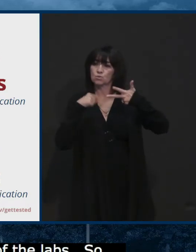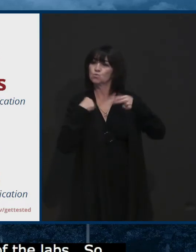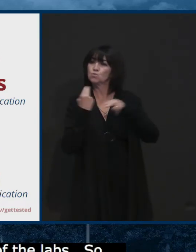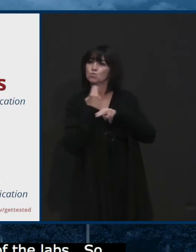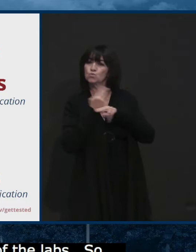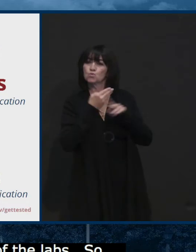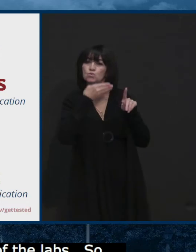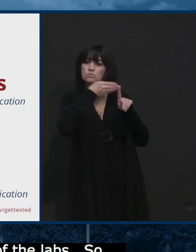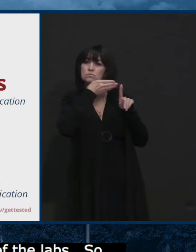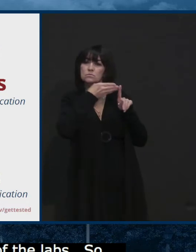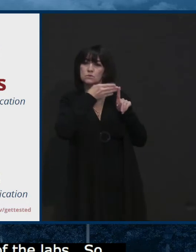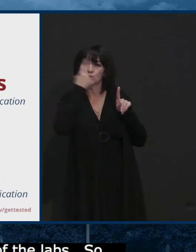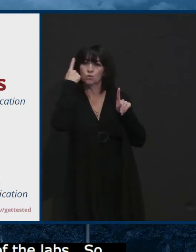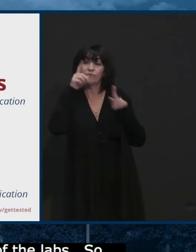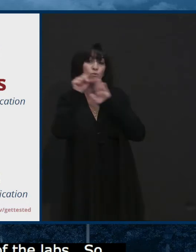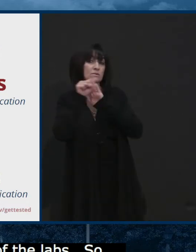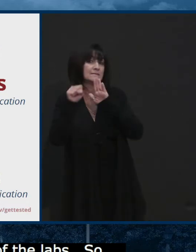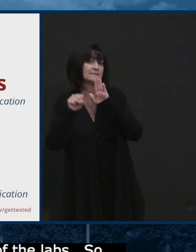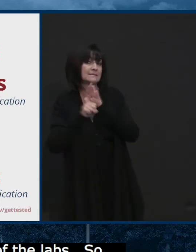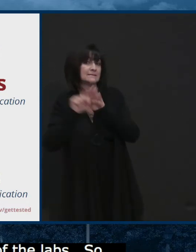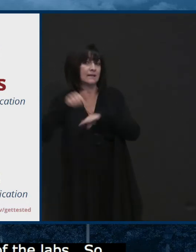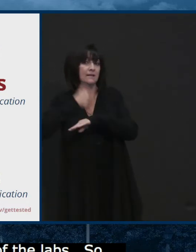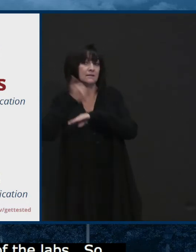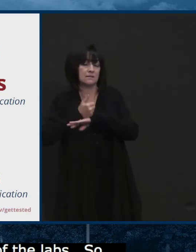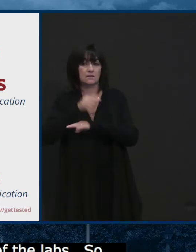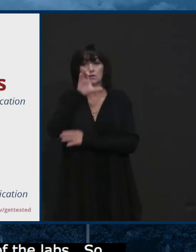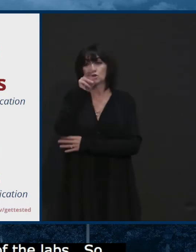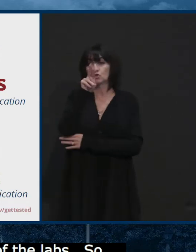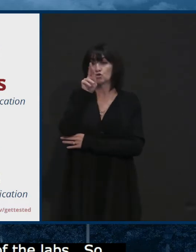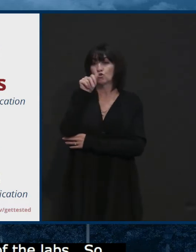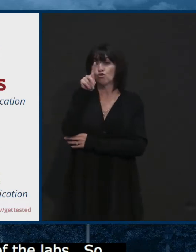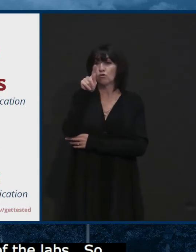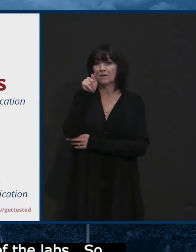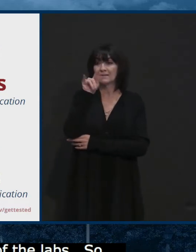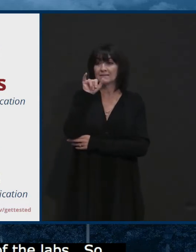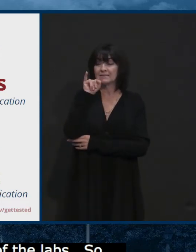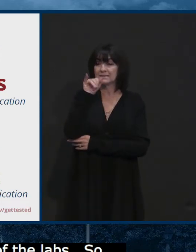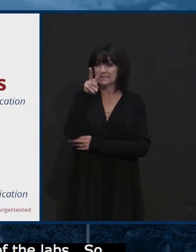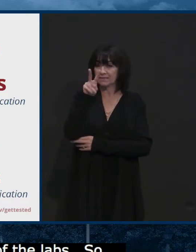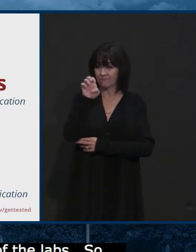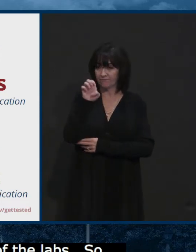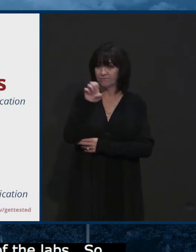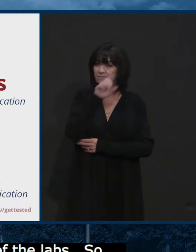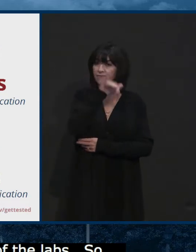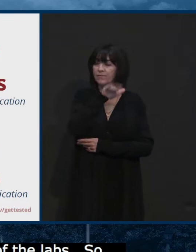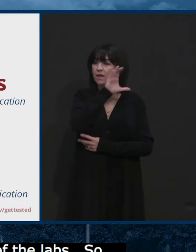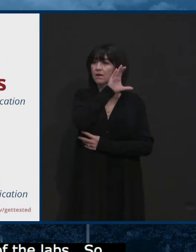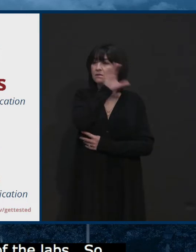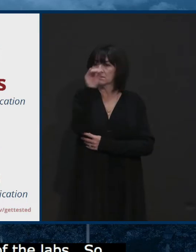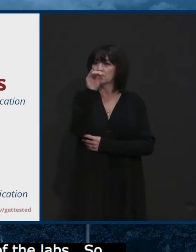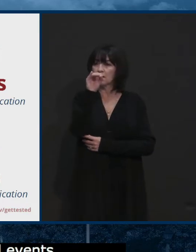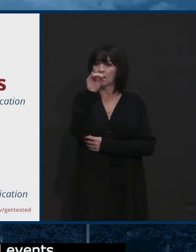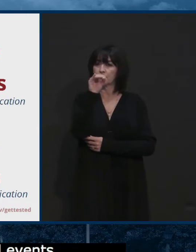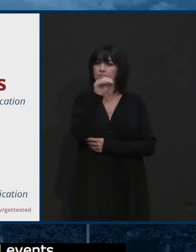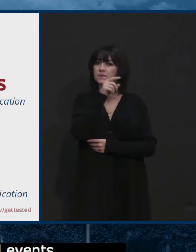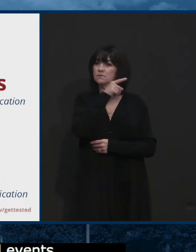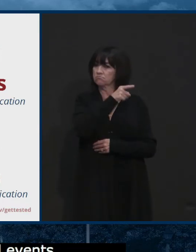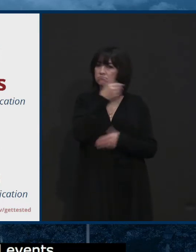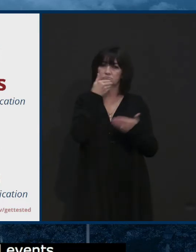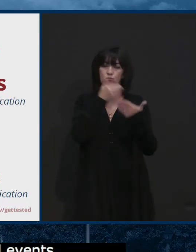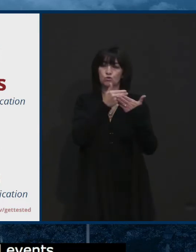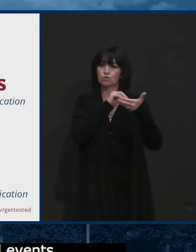for state-sponsored events. Curative, which has been a great standard and great partner